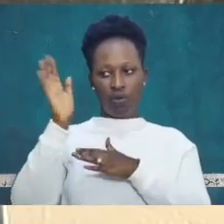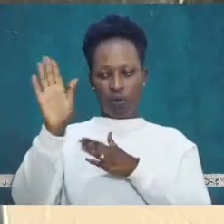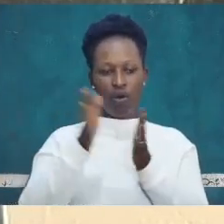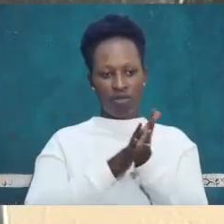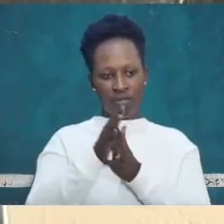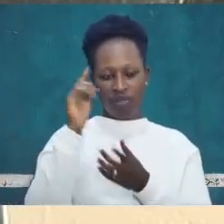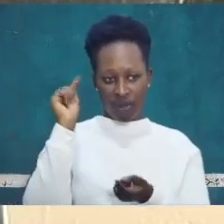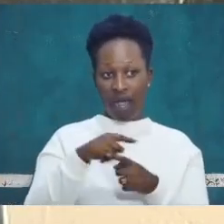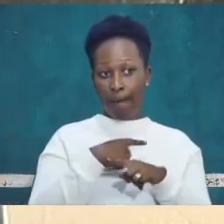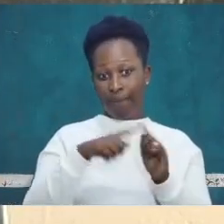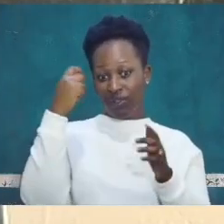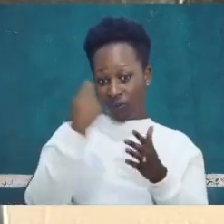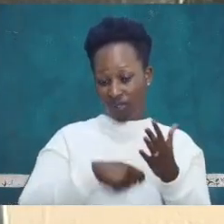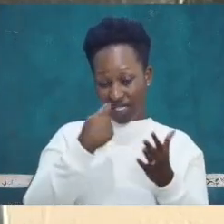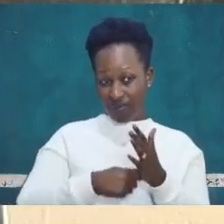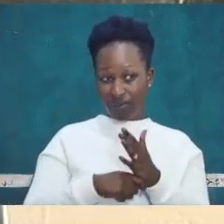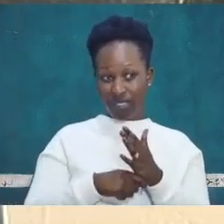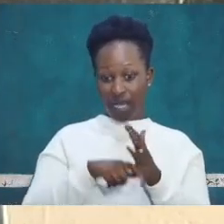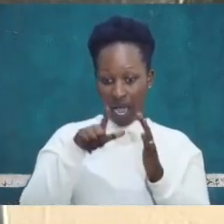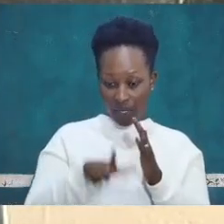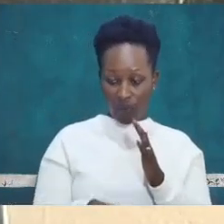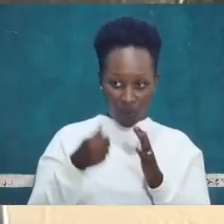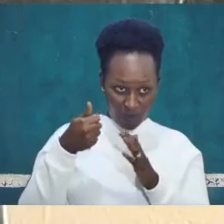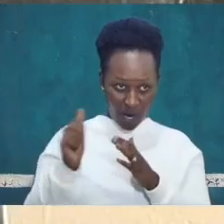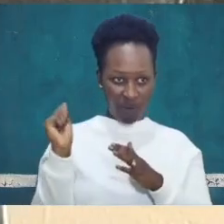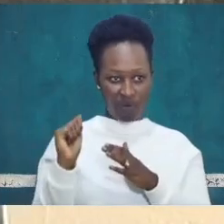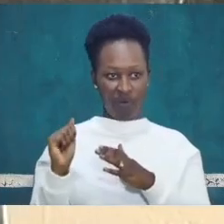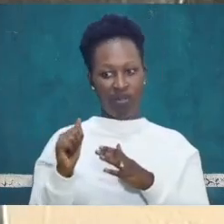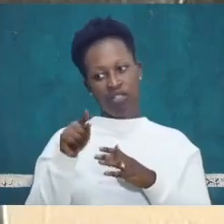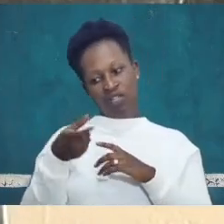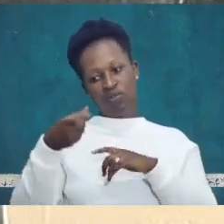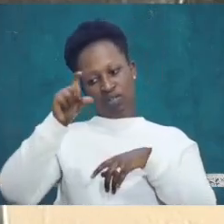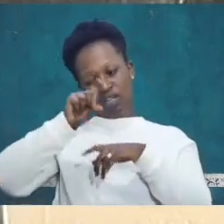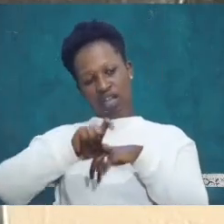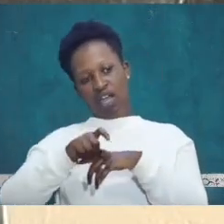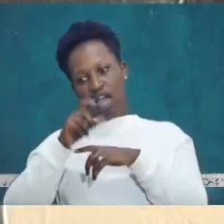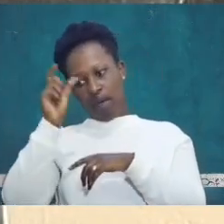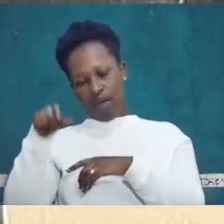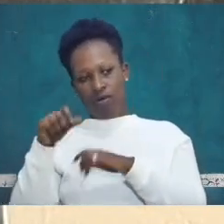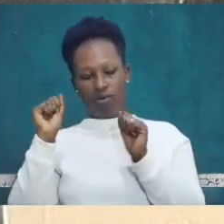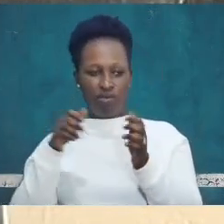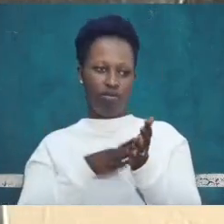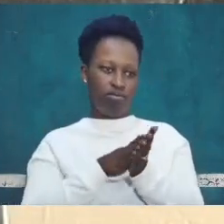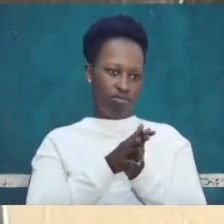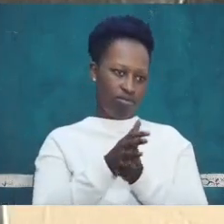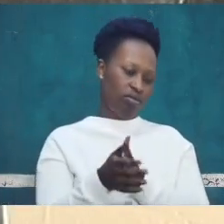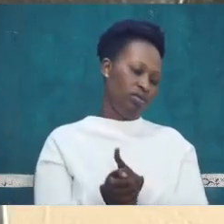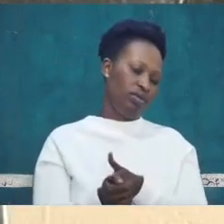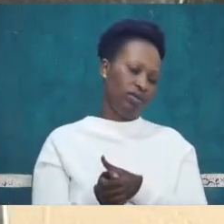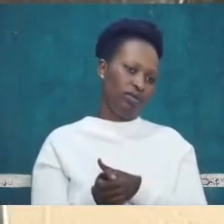low. But when taxes are low on your personal income, then that will increase the amount available for spending, and your